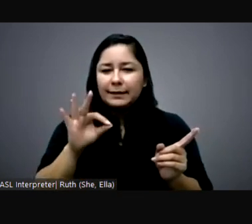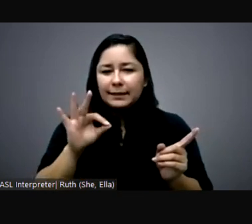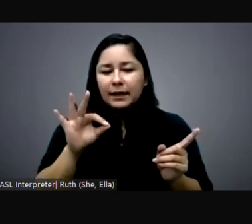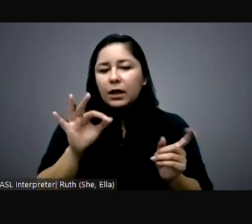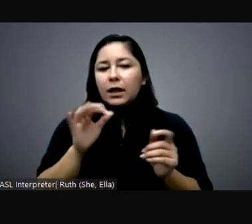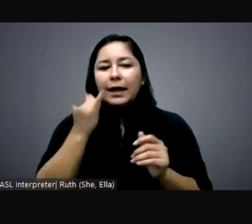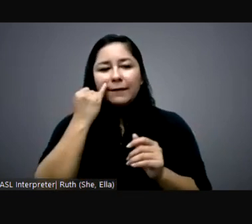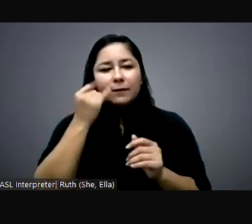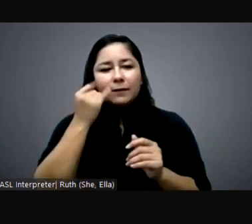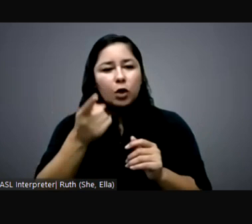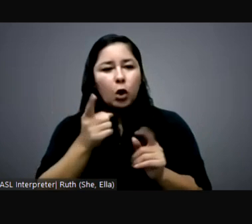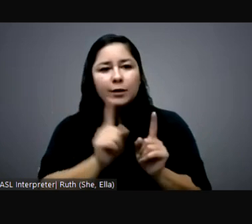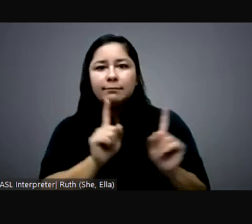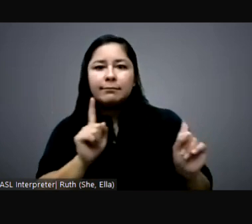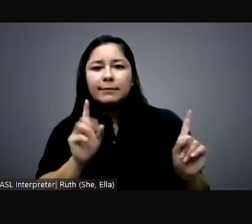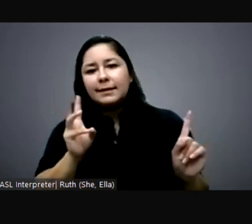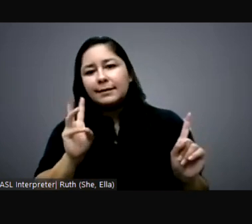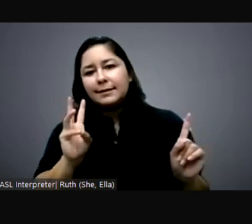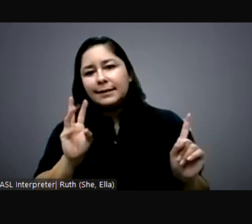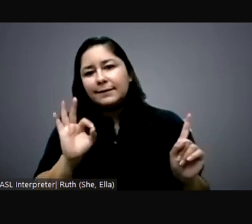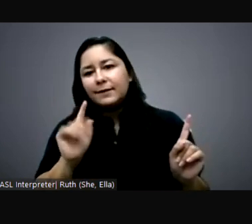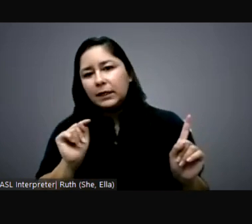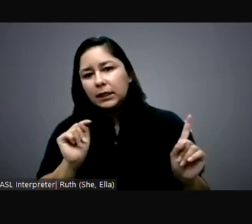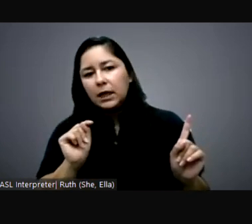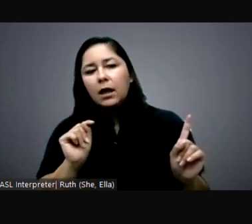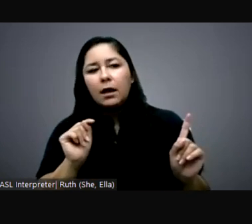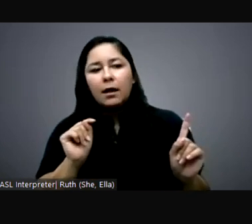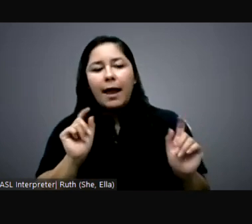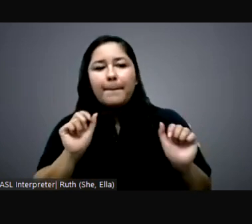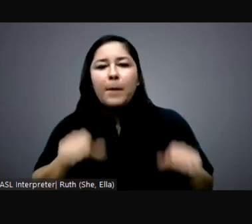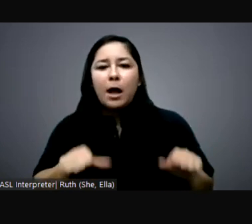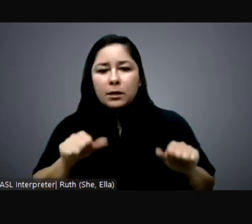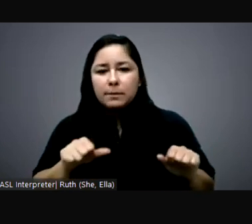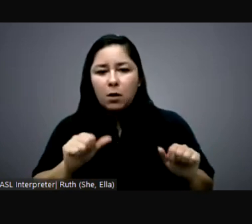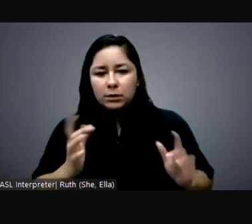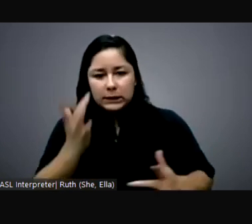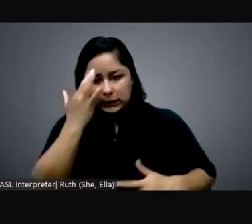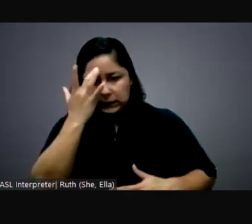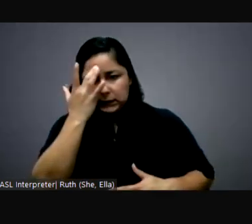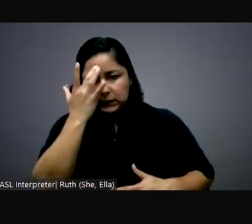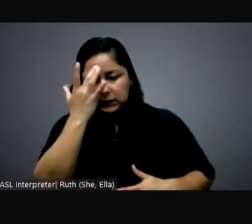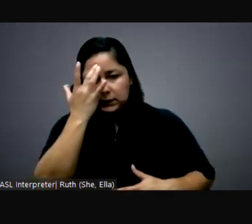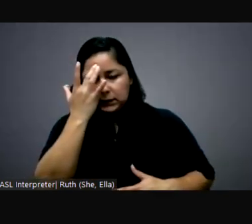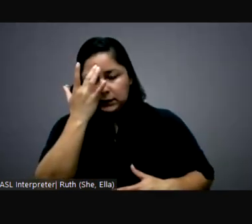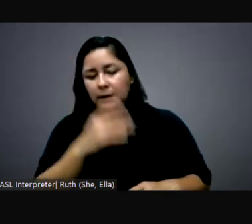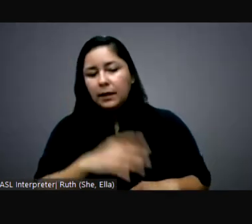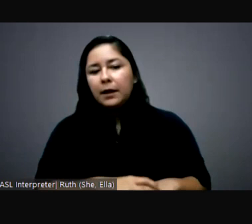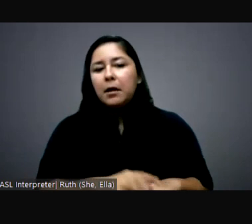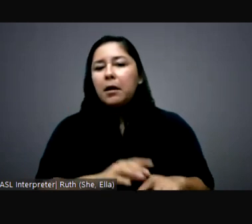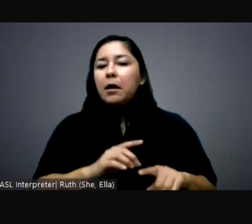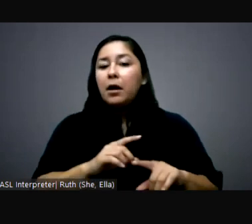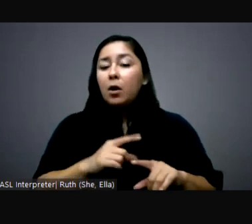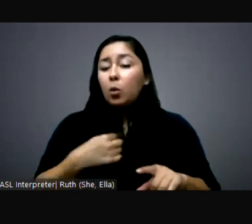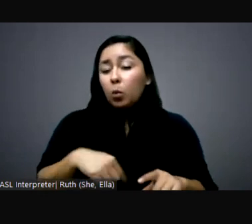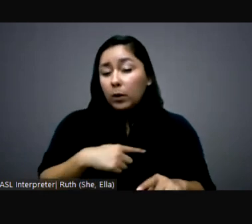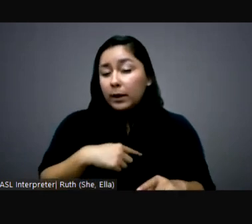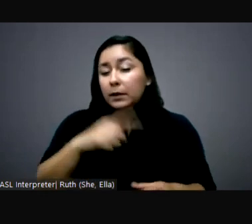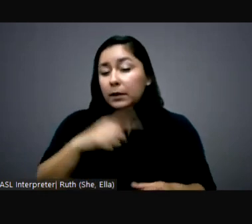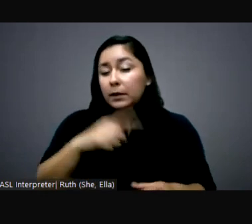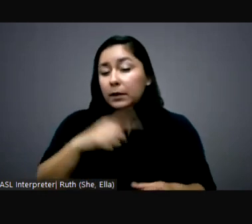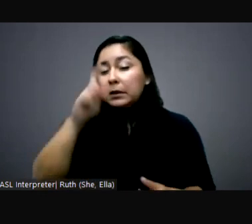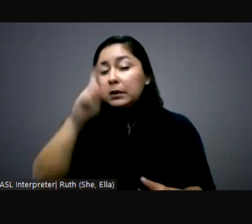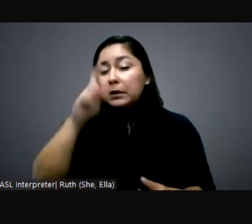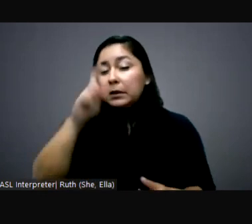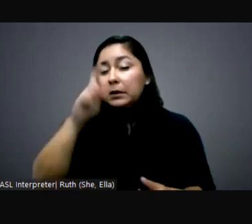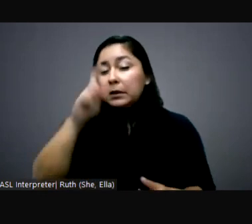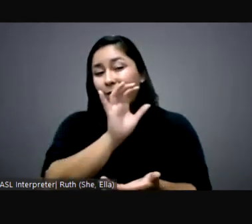feet of someone for a few minutes, there is that potential for the virus to be transmitted from person to person. We believe that those